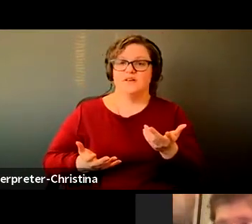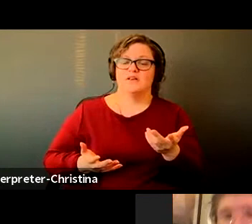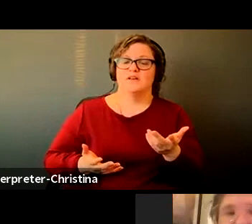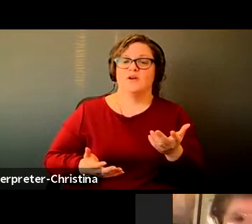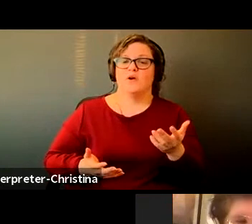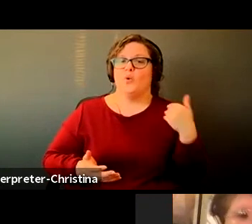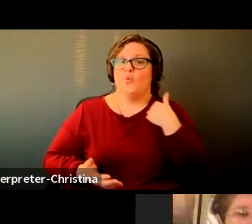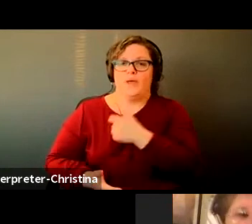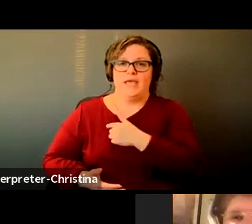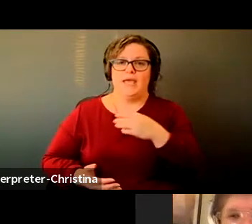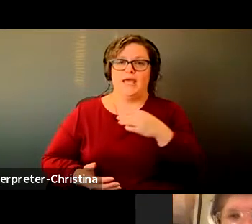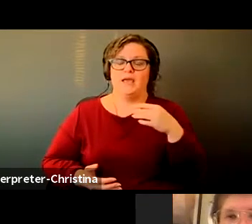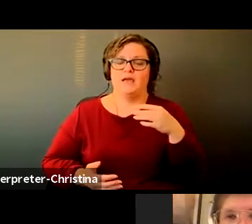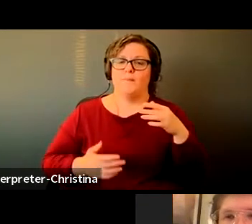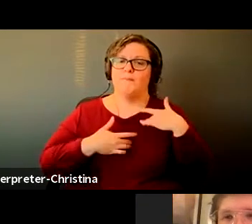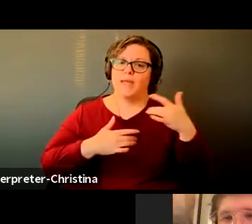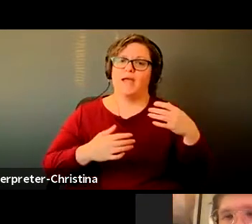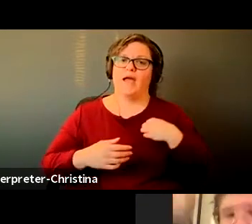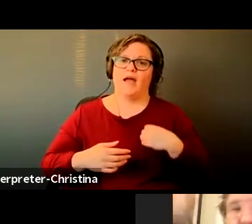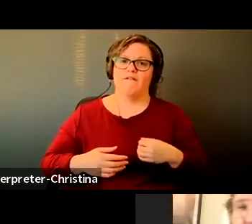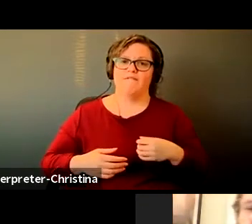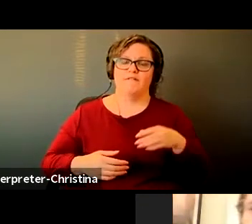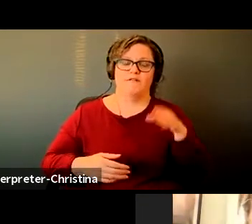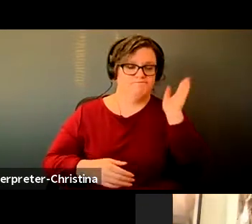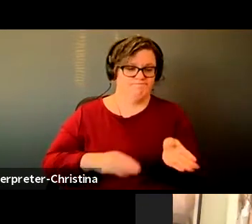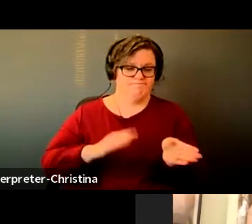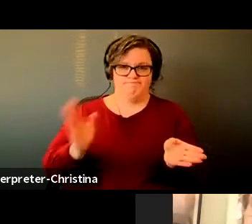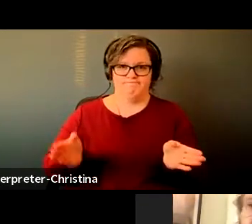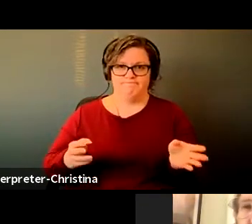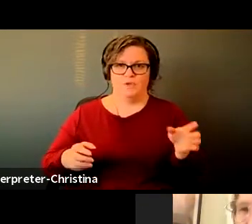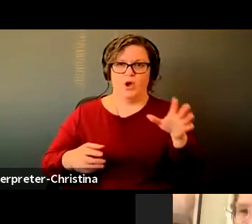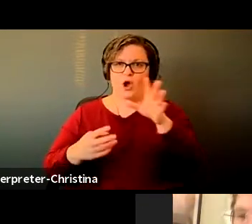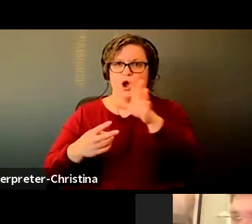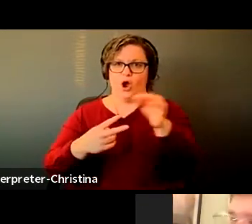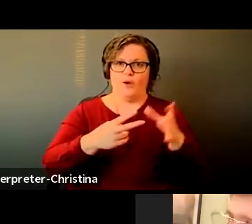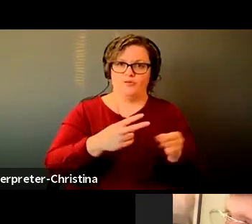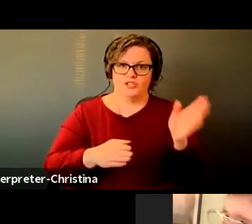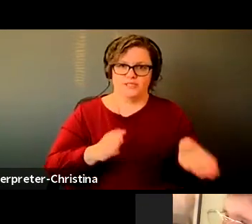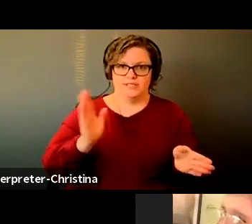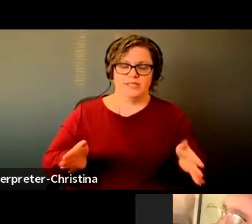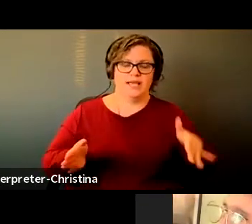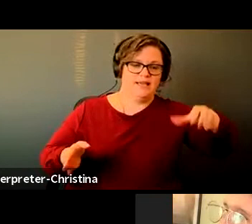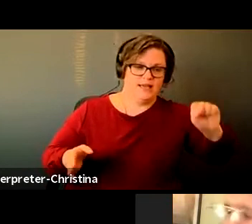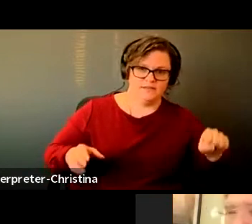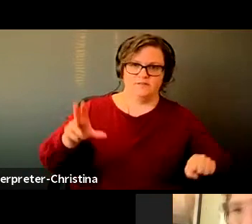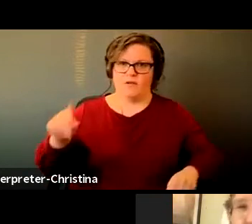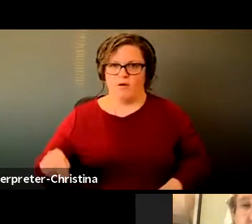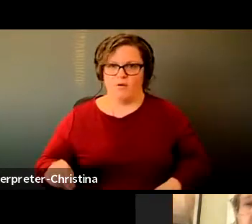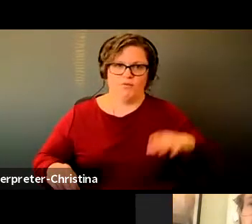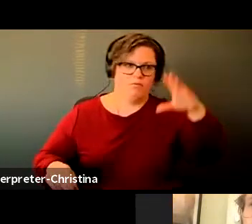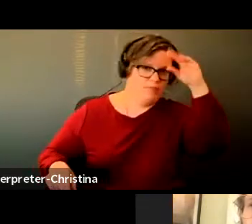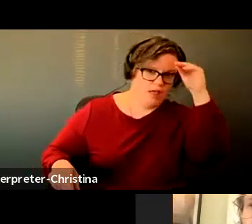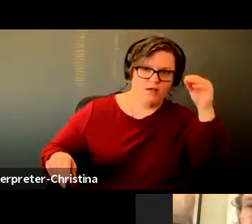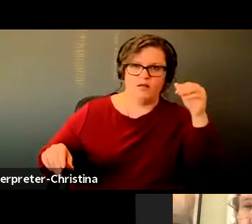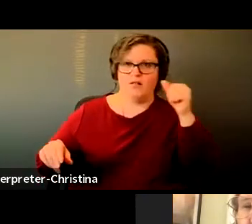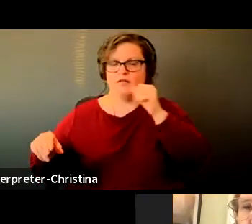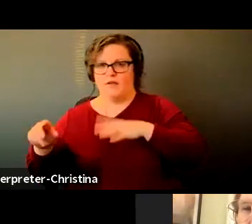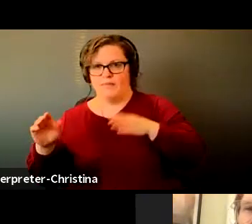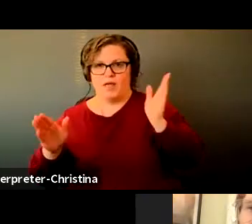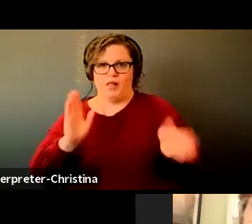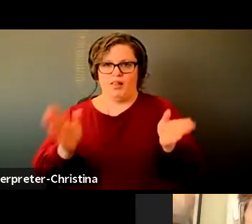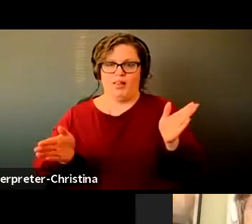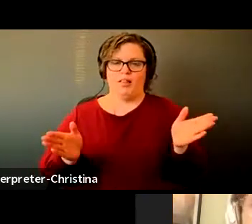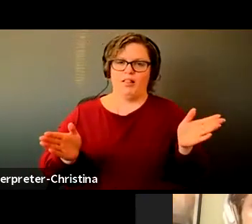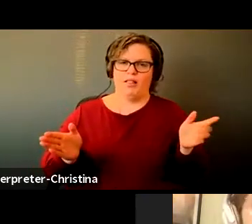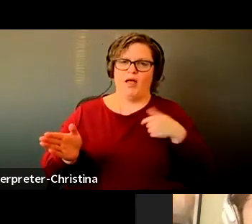the male or the female, the binary, you know, the discipline and it doesn't, that's why I'm so much more interested in the